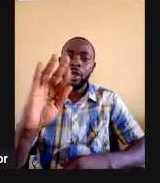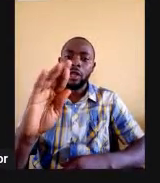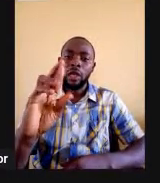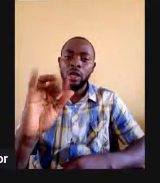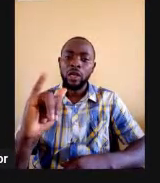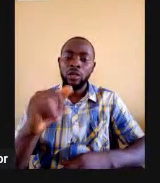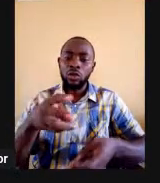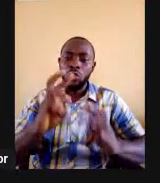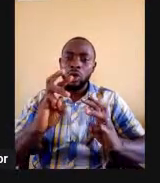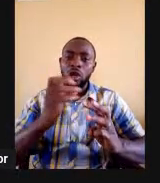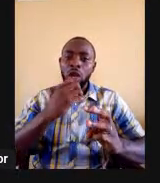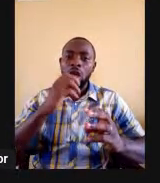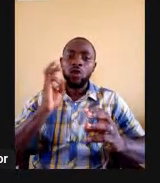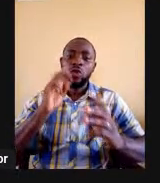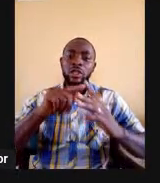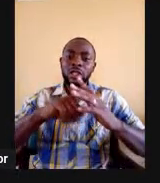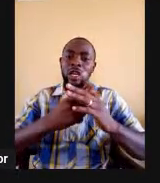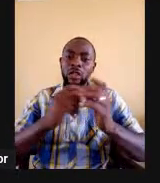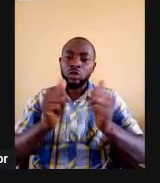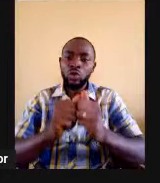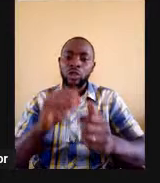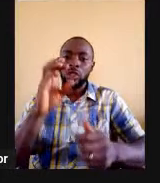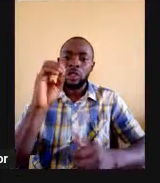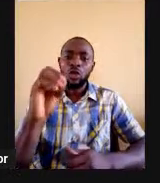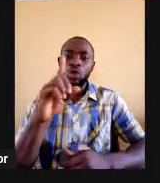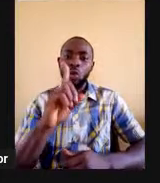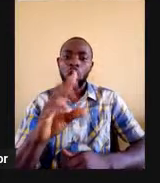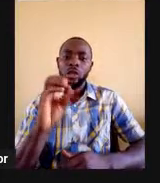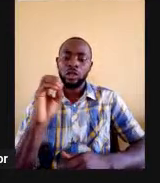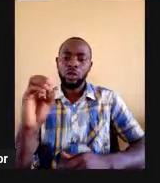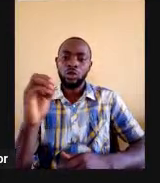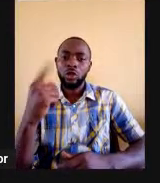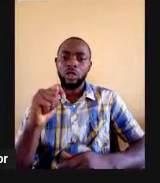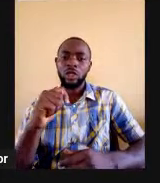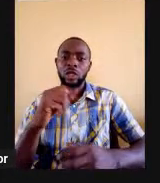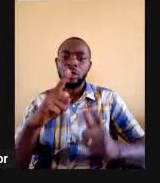010. Is that okay? So the capital letter starts with